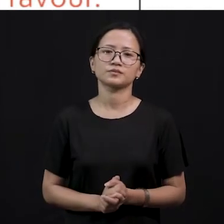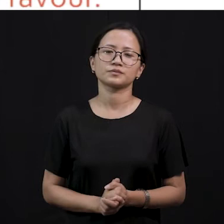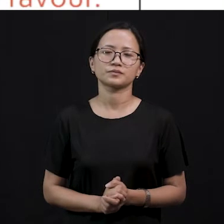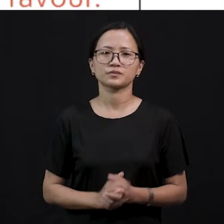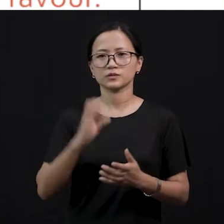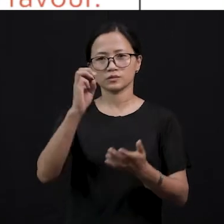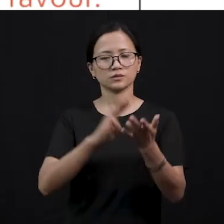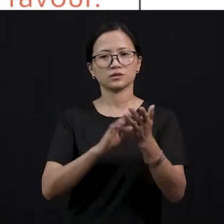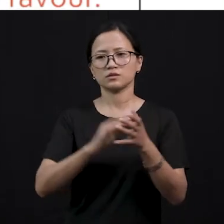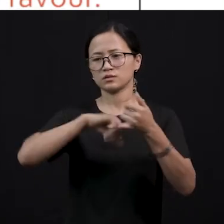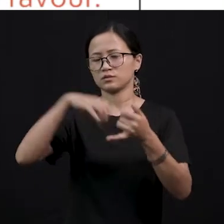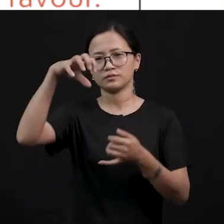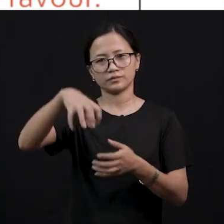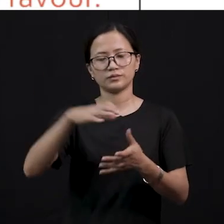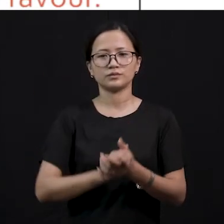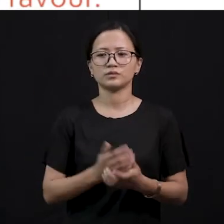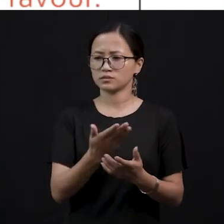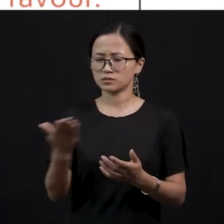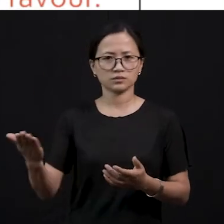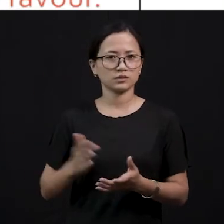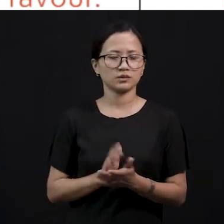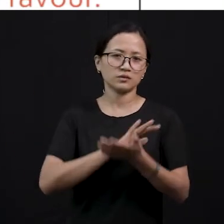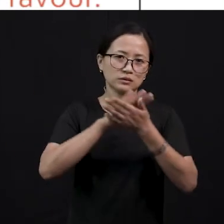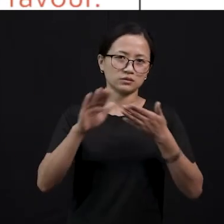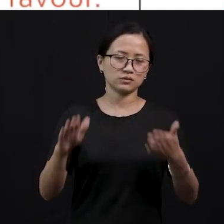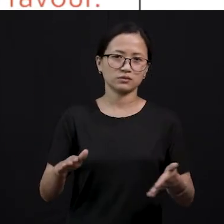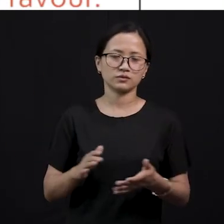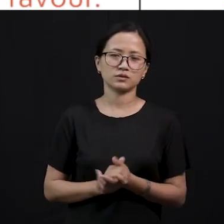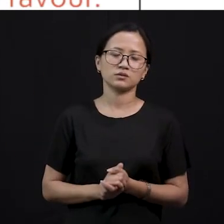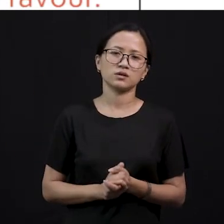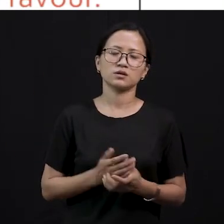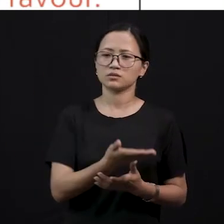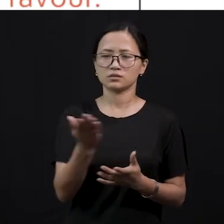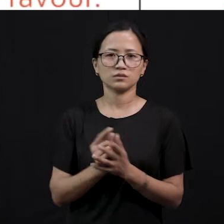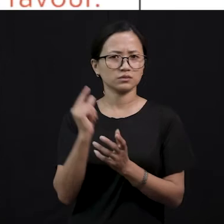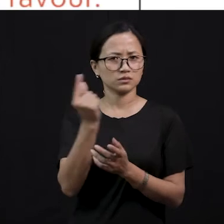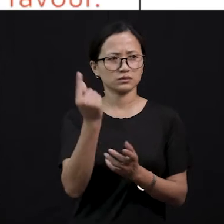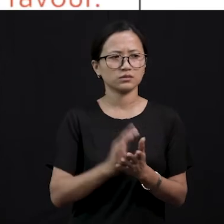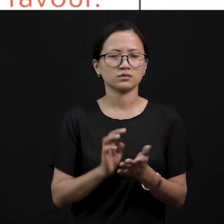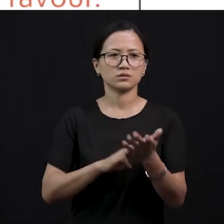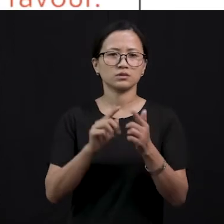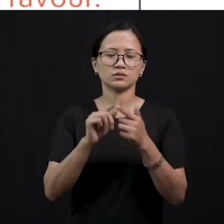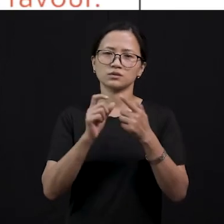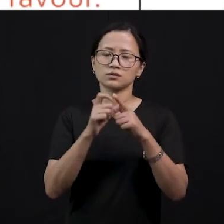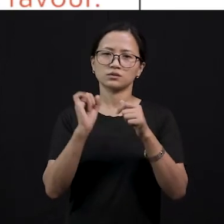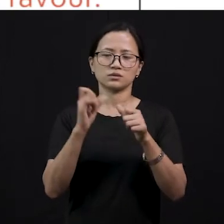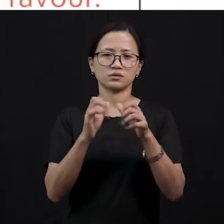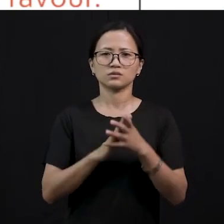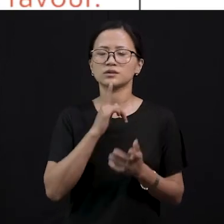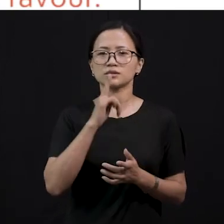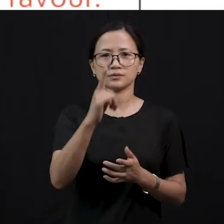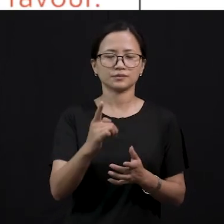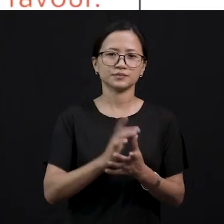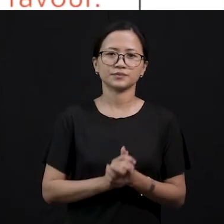featuring the chief minister of a state and saying that, okay, these are the things that we have done. So they also use media because, of course, they also have to tell